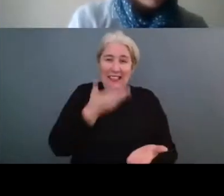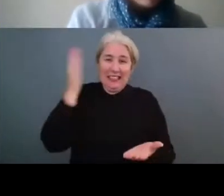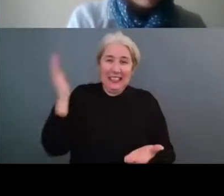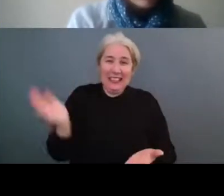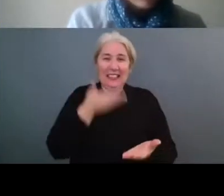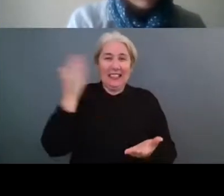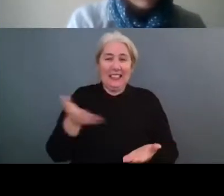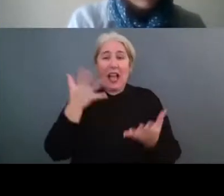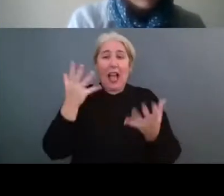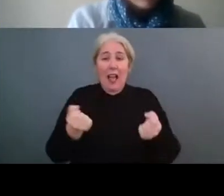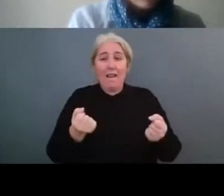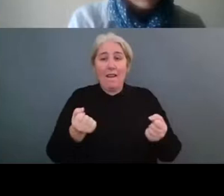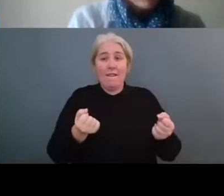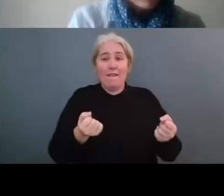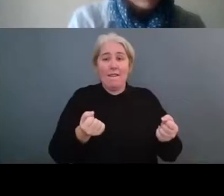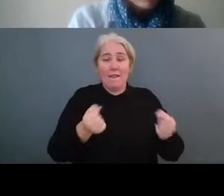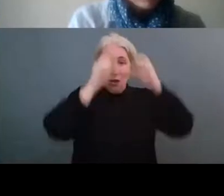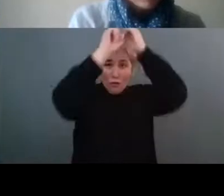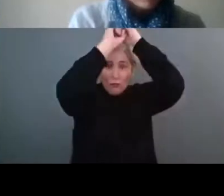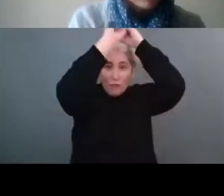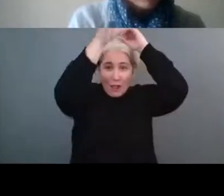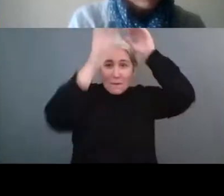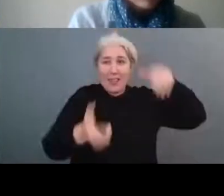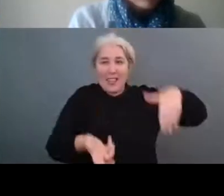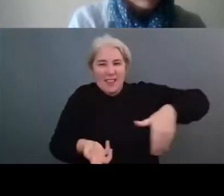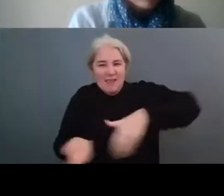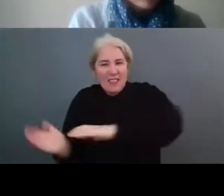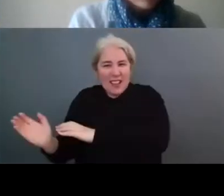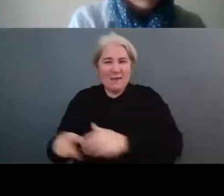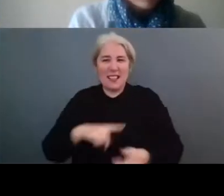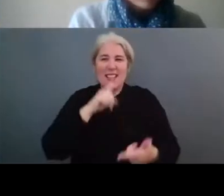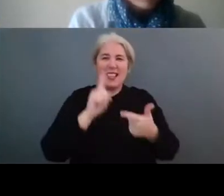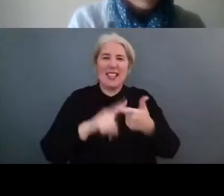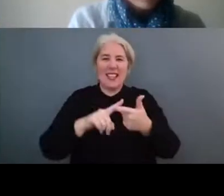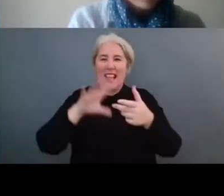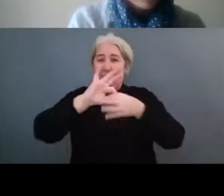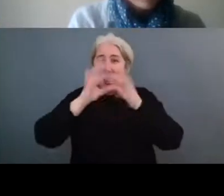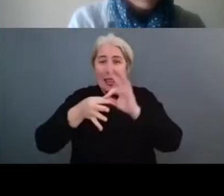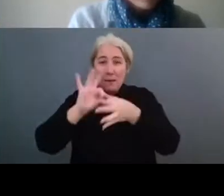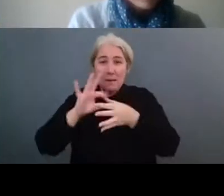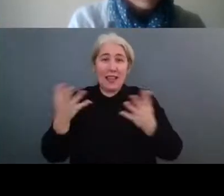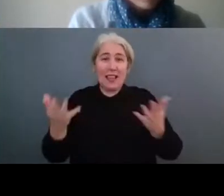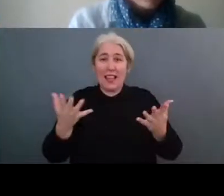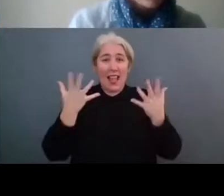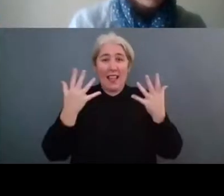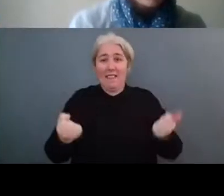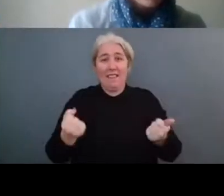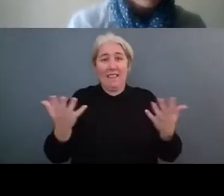rugby, has Olympic Games, but even, for example, Milano